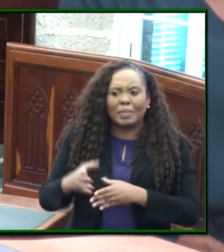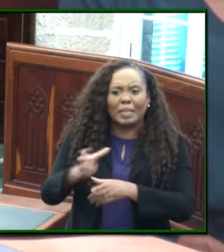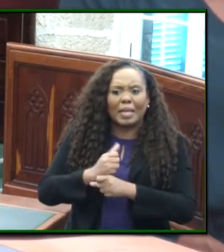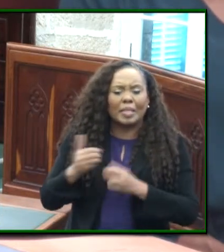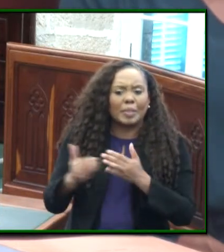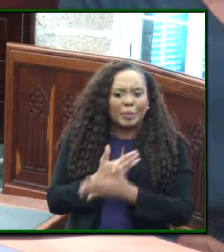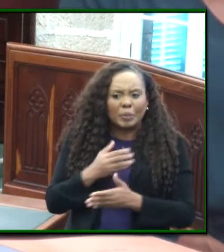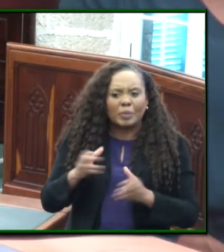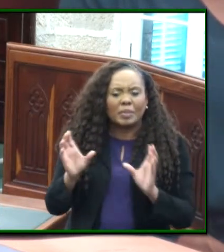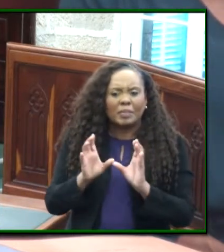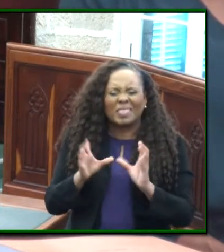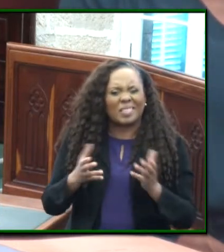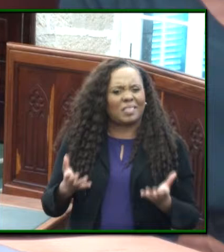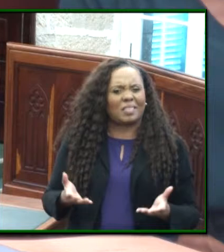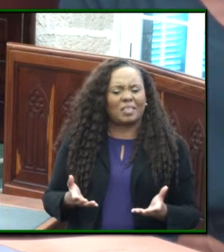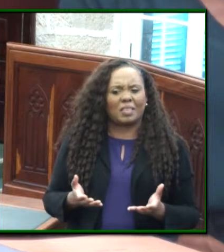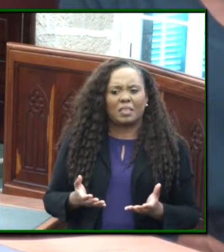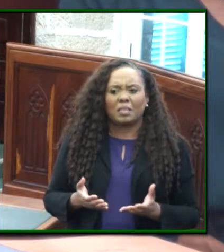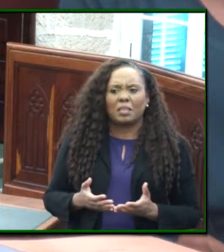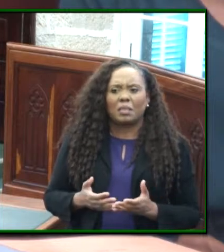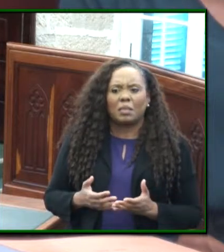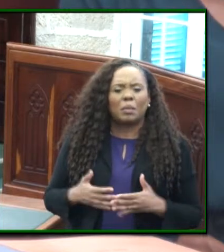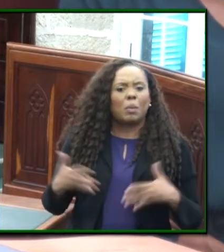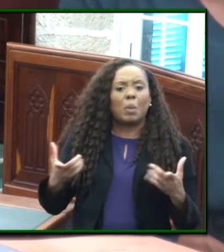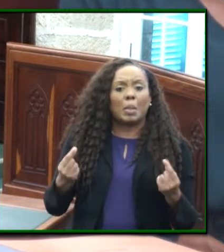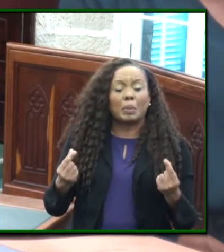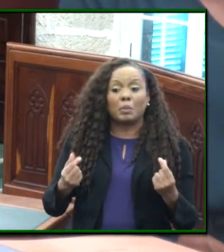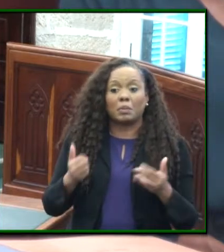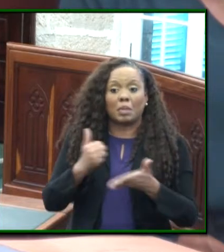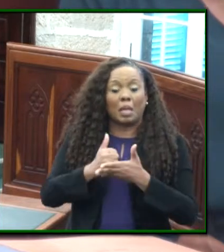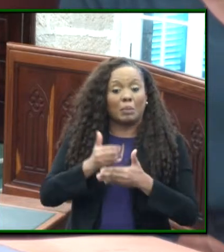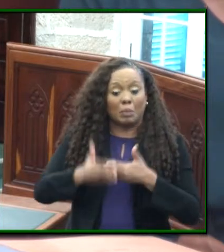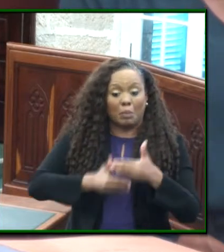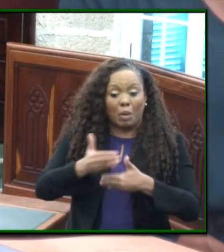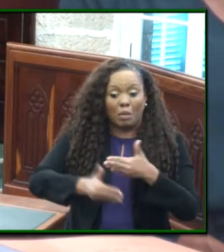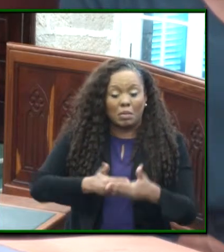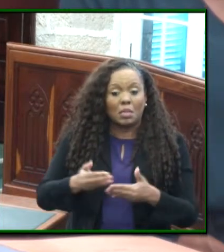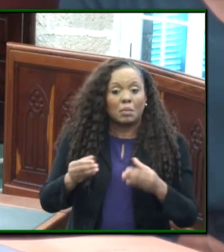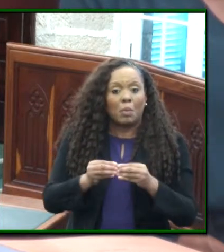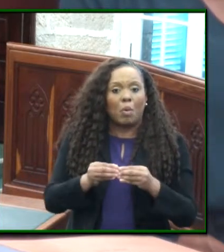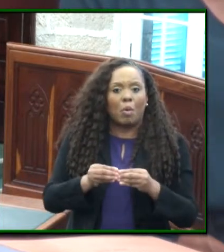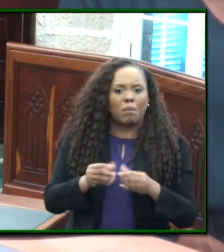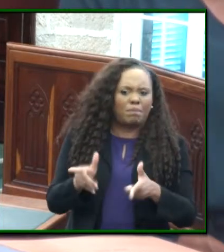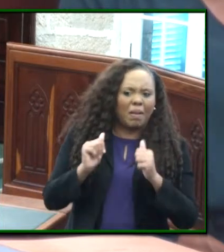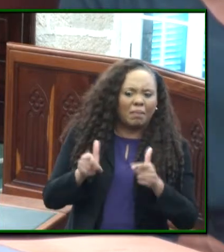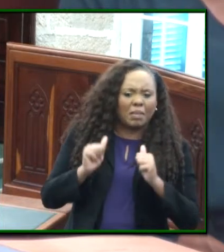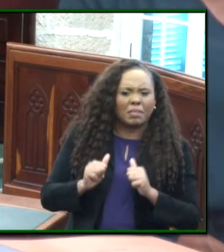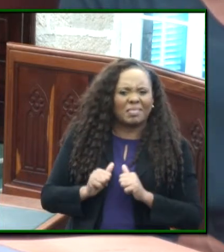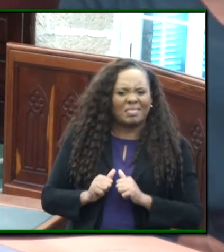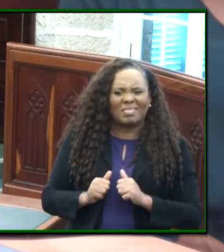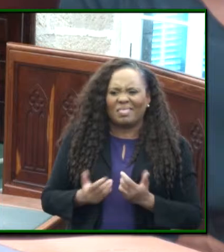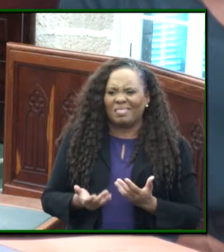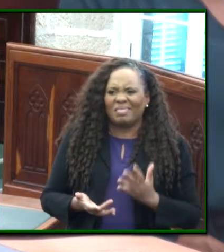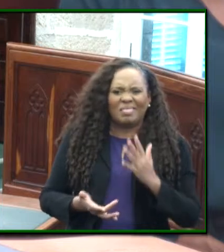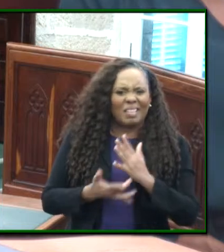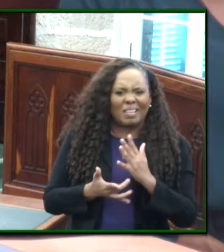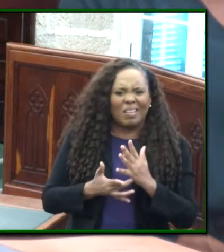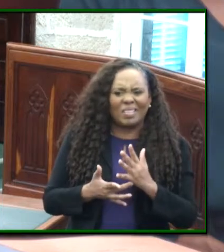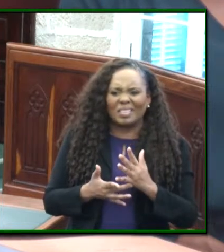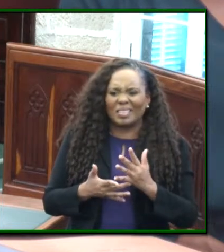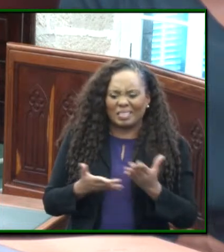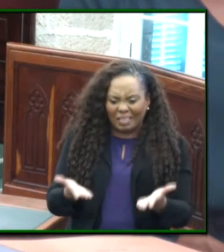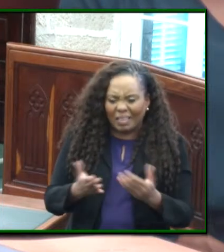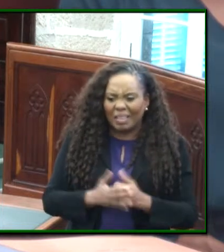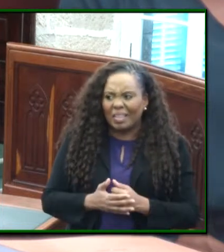What is being done to speed up the processes in the registry in this age of technology? I should be able to get